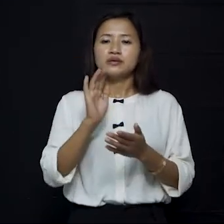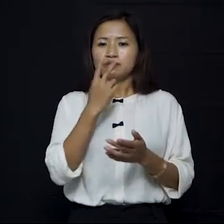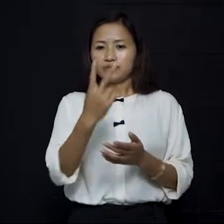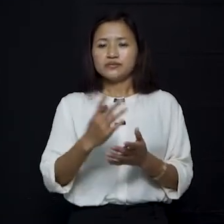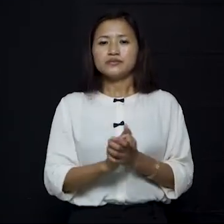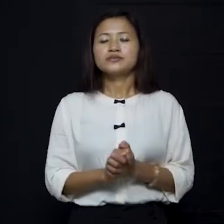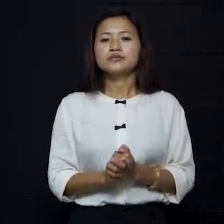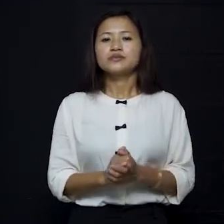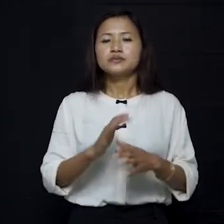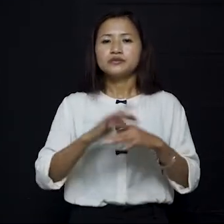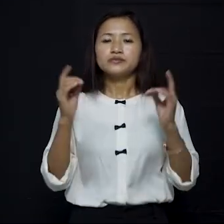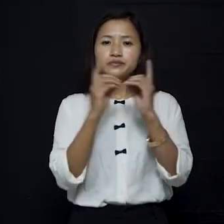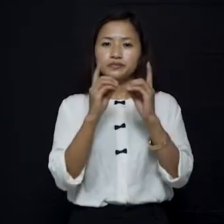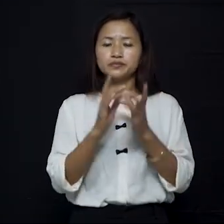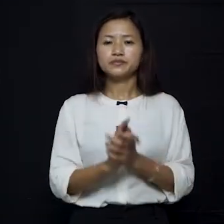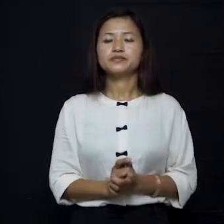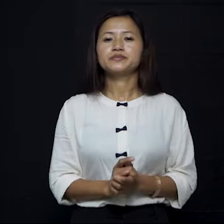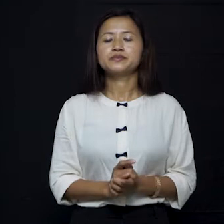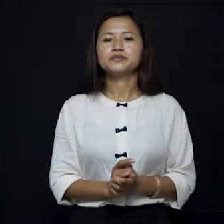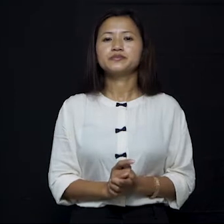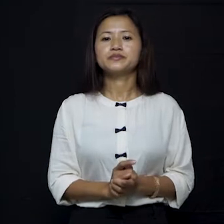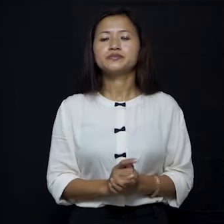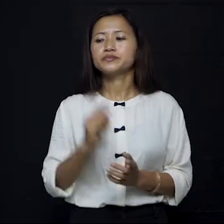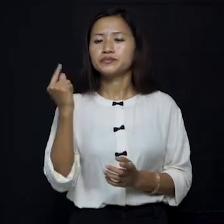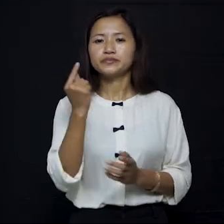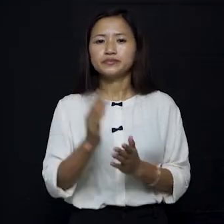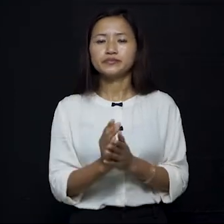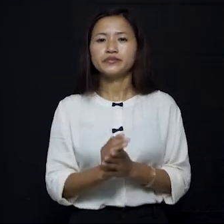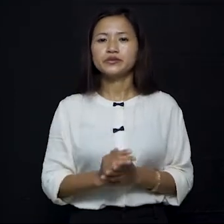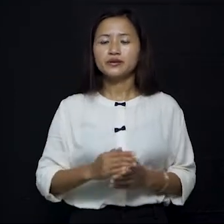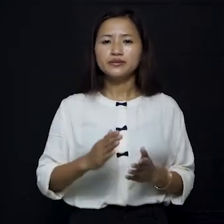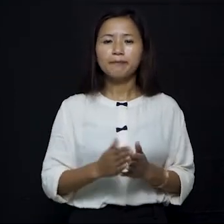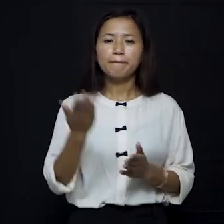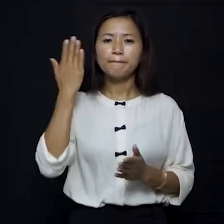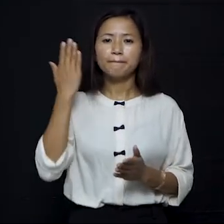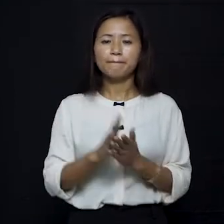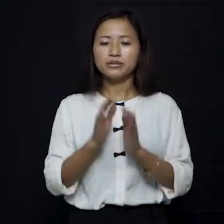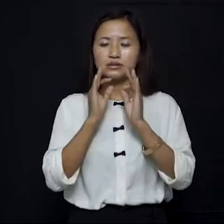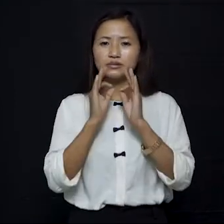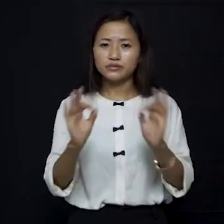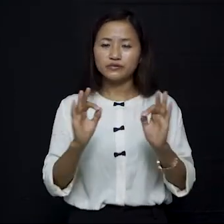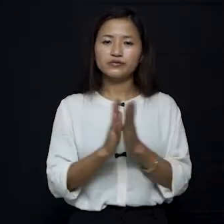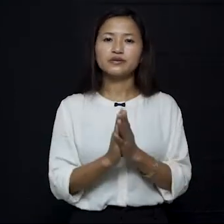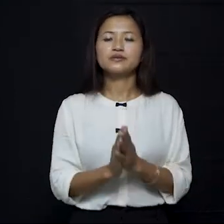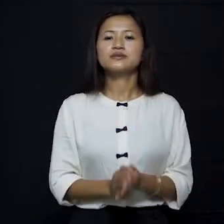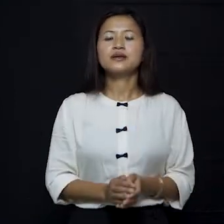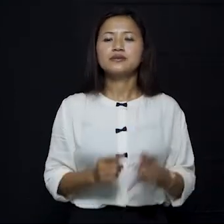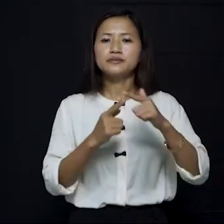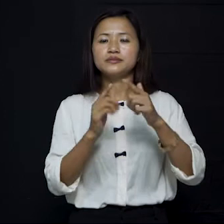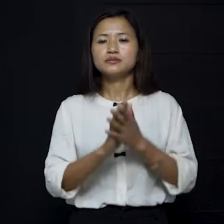means if you have the word never, you can use the past perfect tense, that is also Mr. H had,